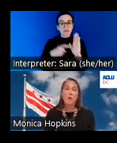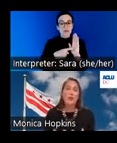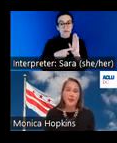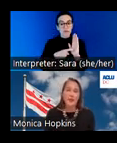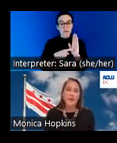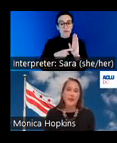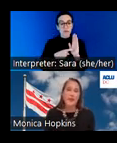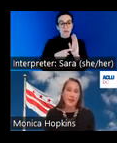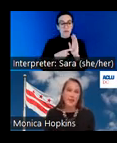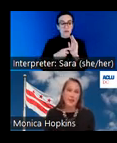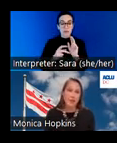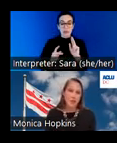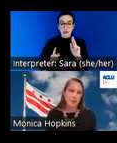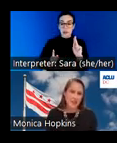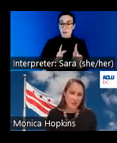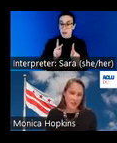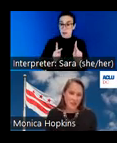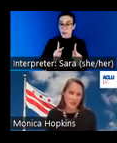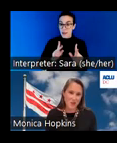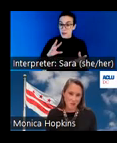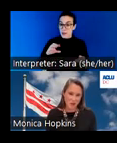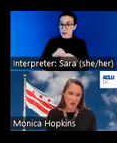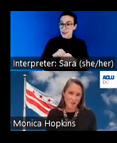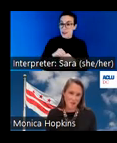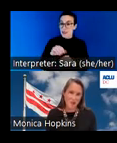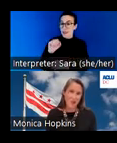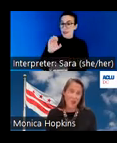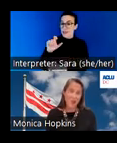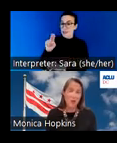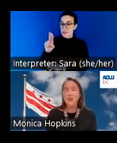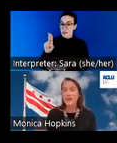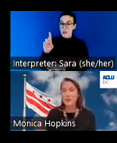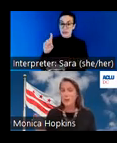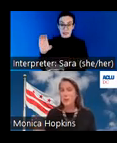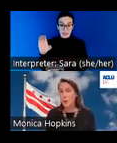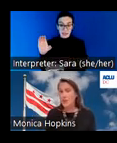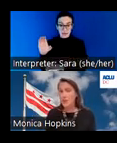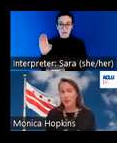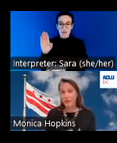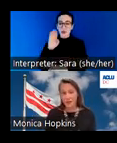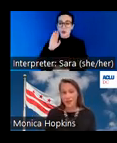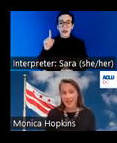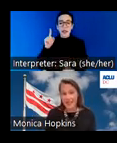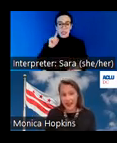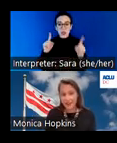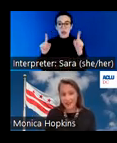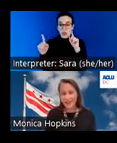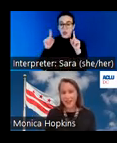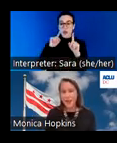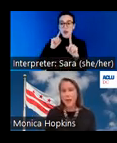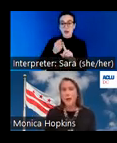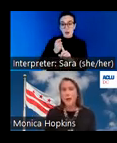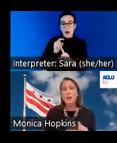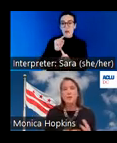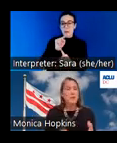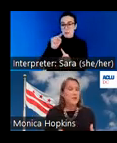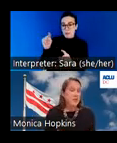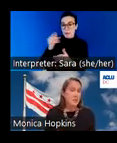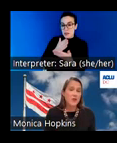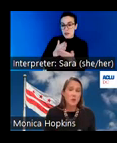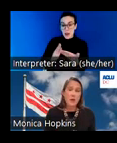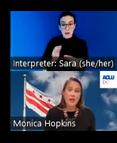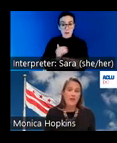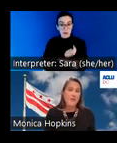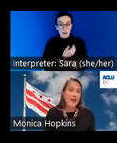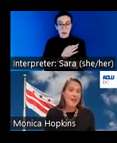people within the ACLU of the District of Columbia. You will hear from a portion of our staff.